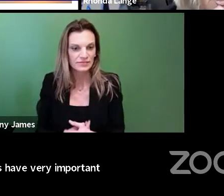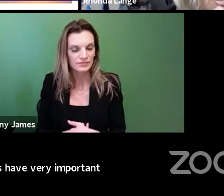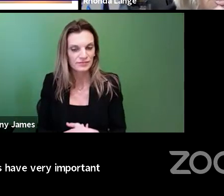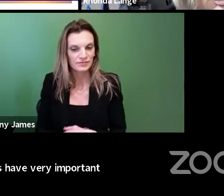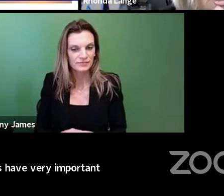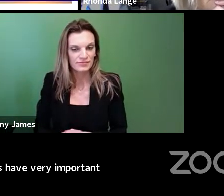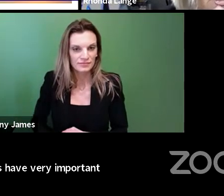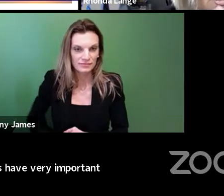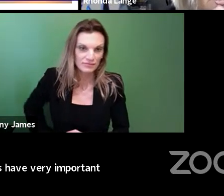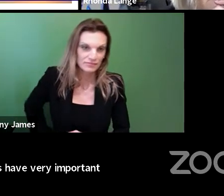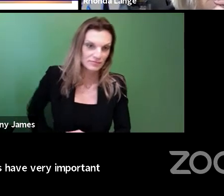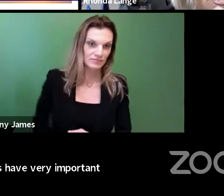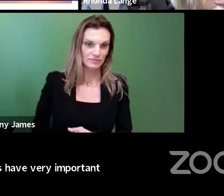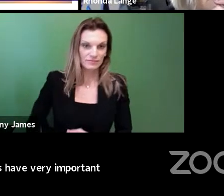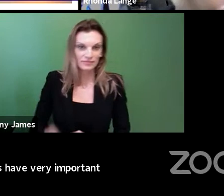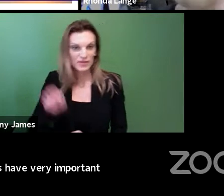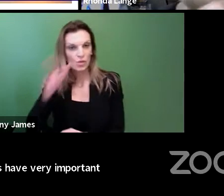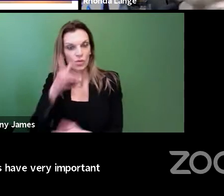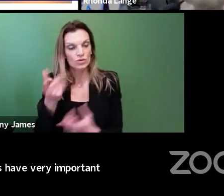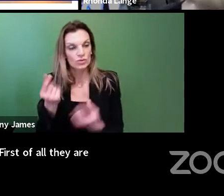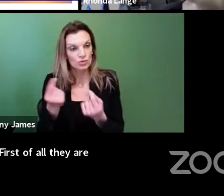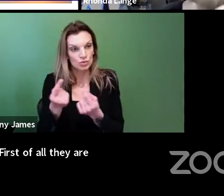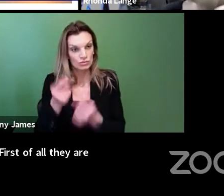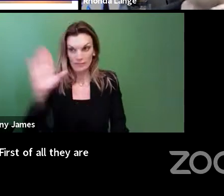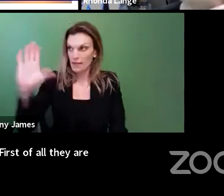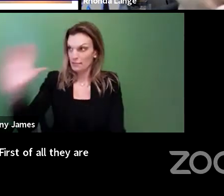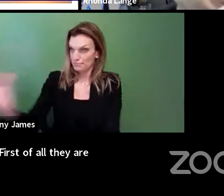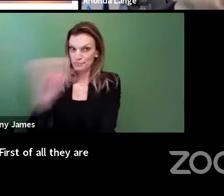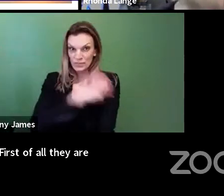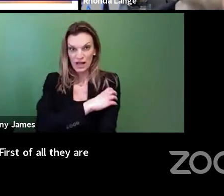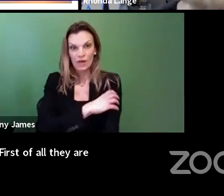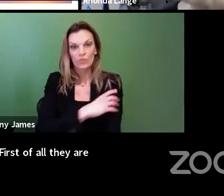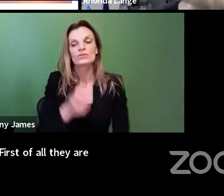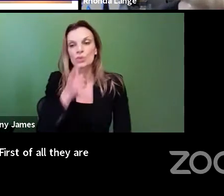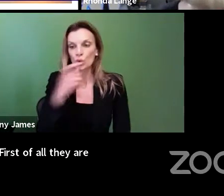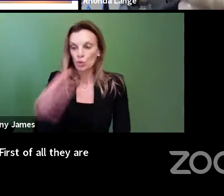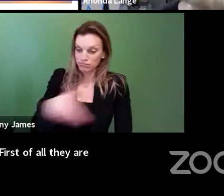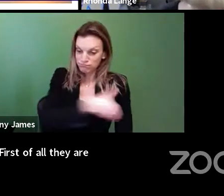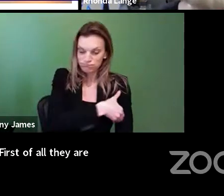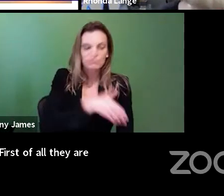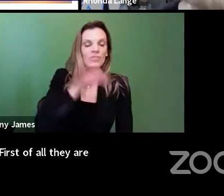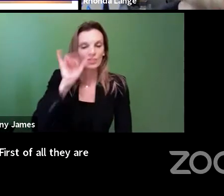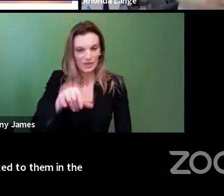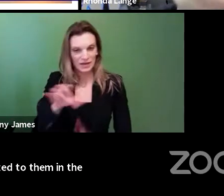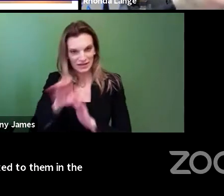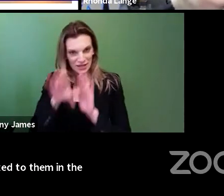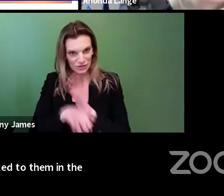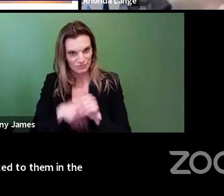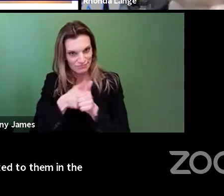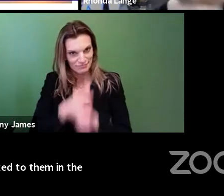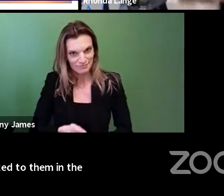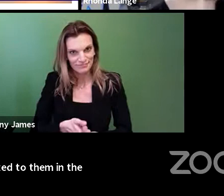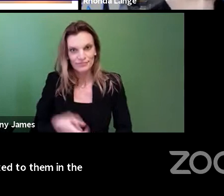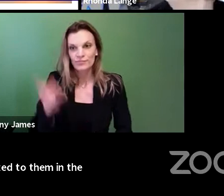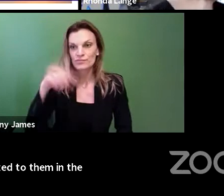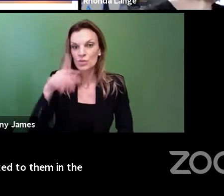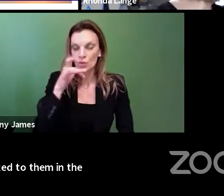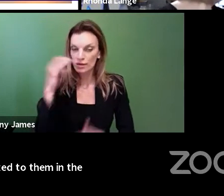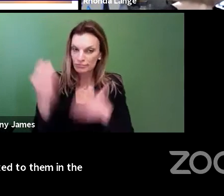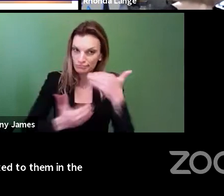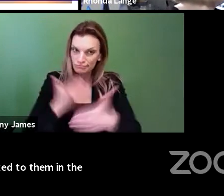of all, they're going to exercise the powers granted to them in the Constitution to redistrict Michigan. They will operate in